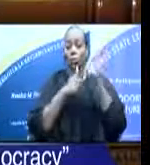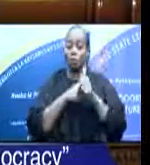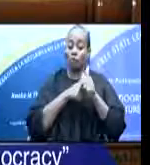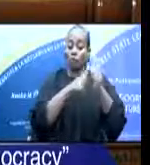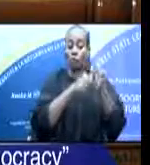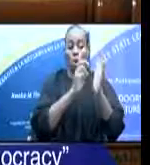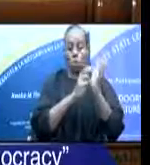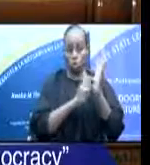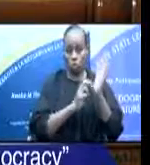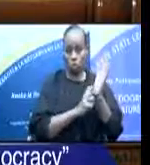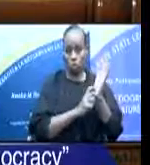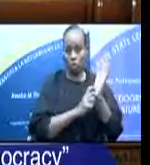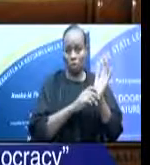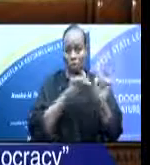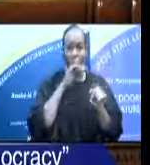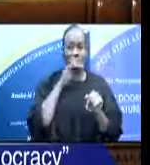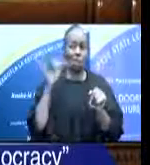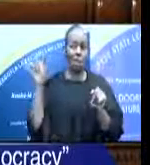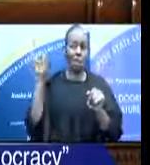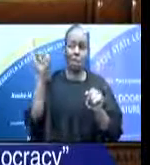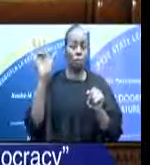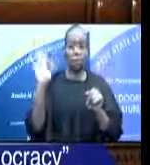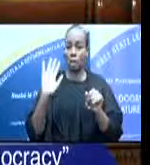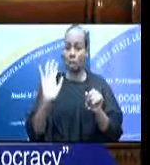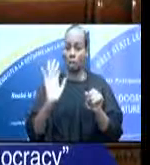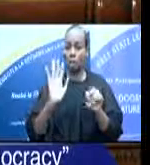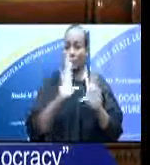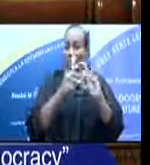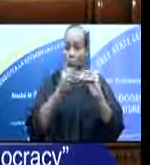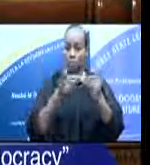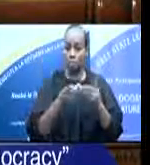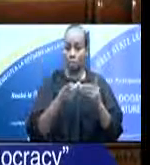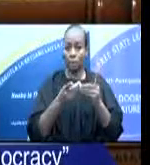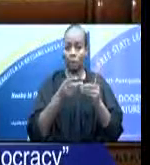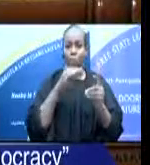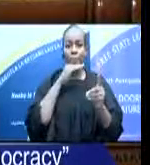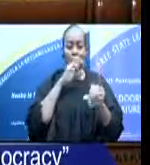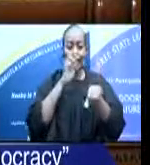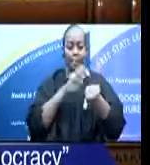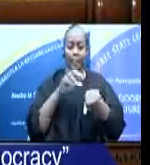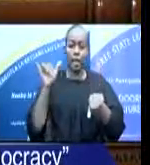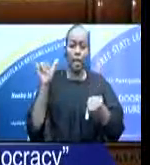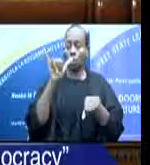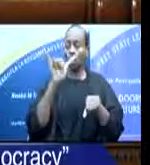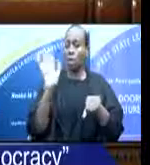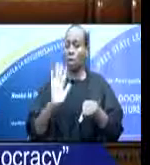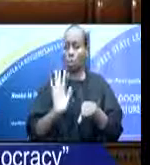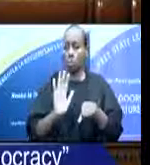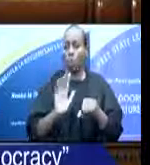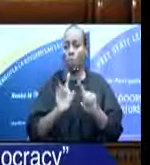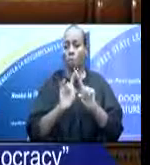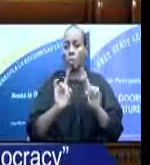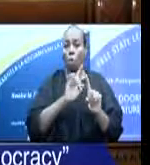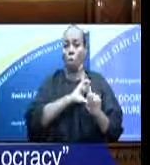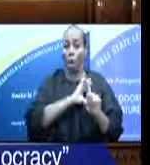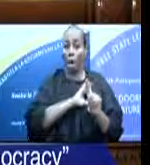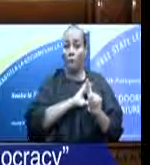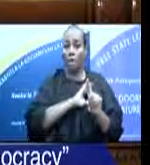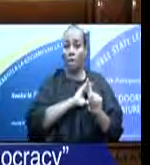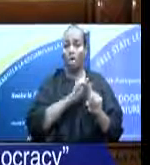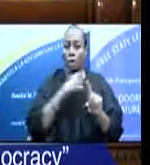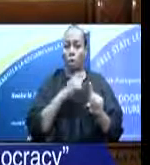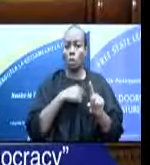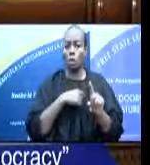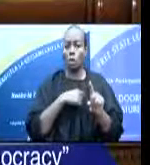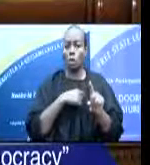Compliance. Not the helicopter. This department doesn't need any helicopter because it is going to be cost